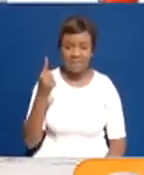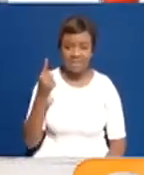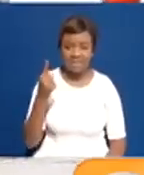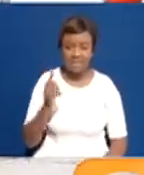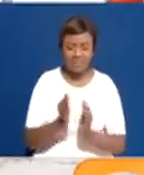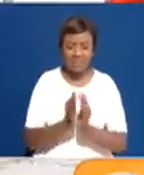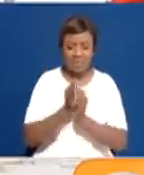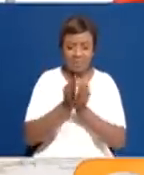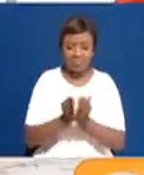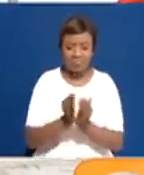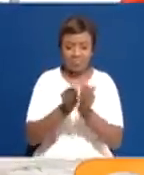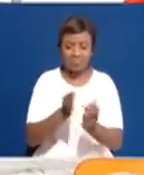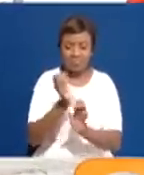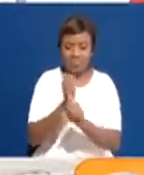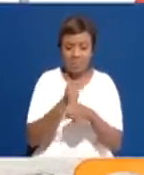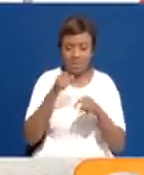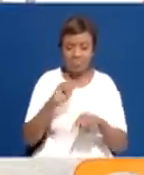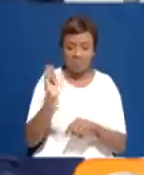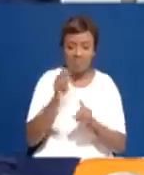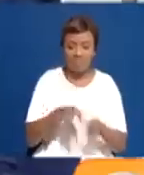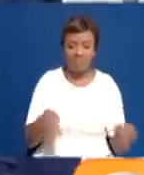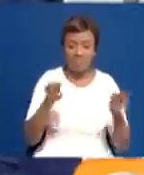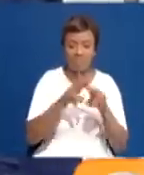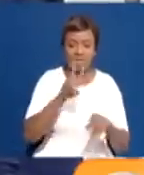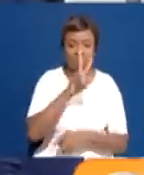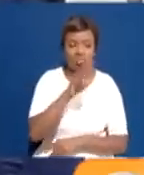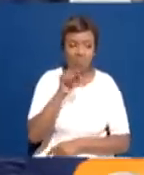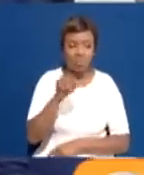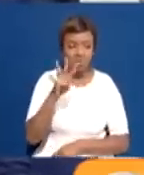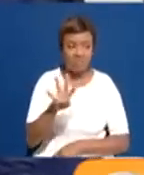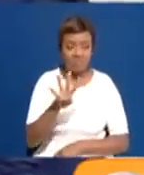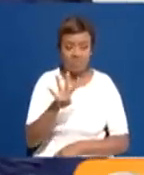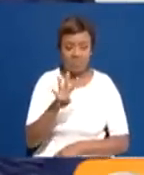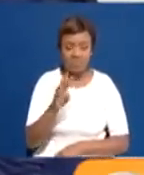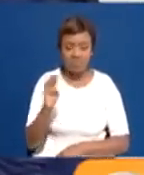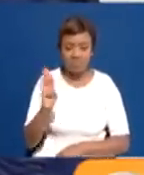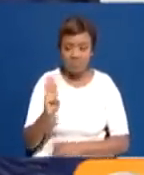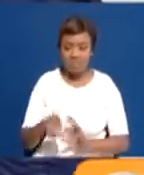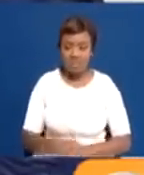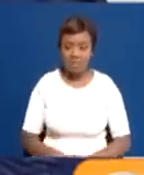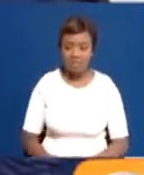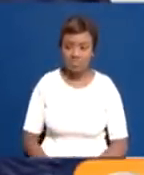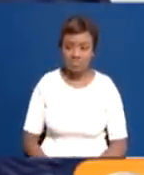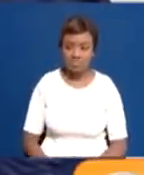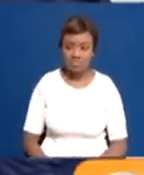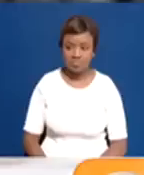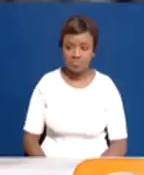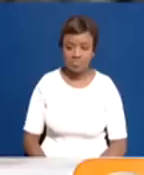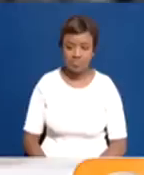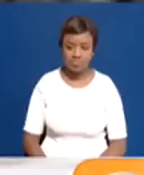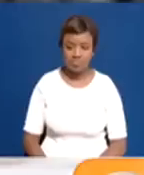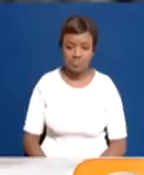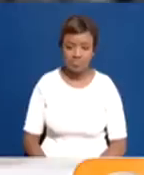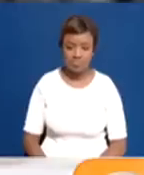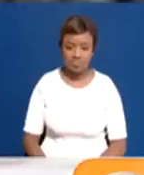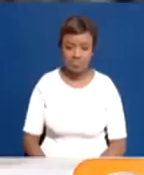on Kenyan soil at a cost of 2.4 billion shillings and in a record time of 18 months. Kenya Shipyards Limited